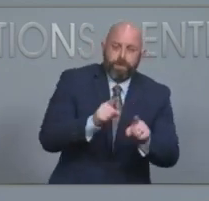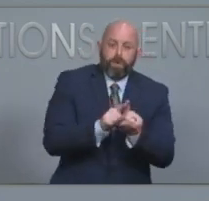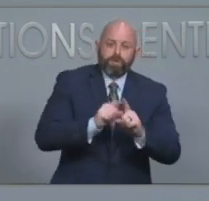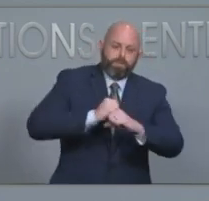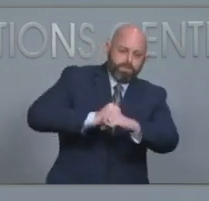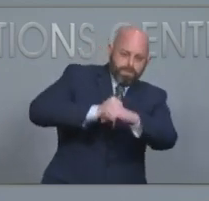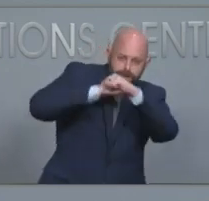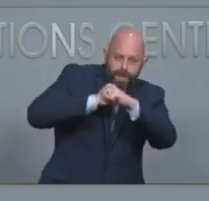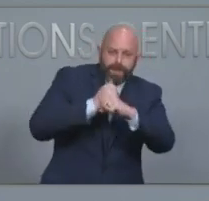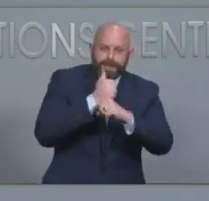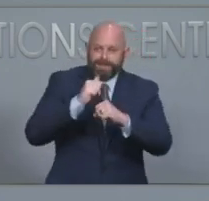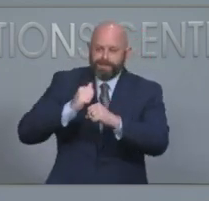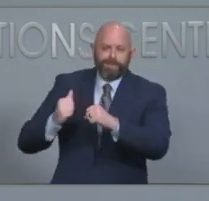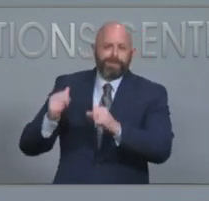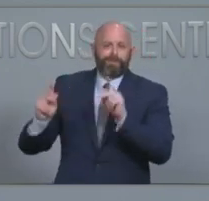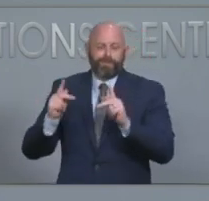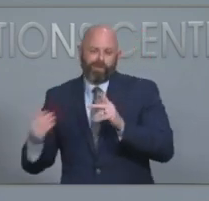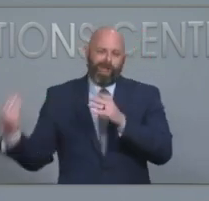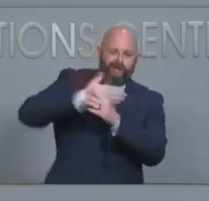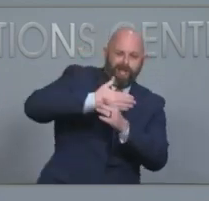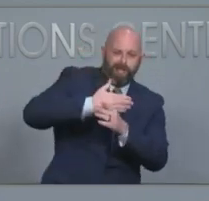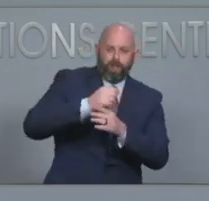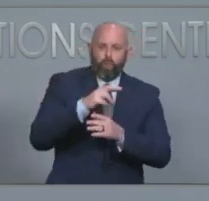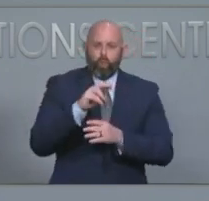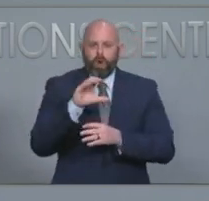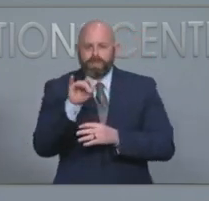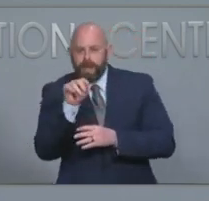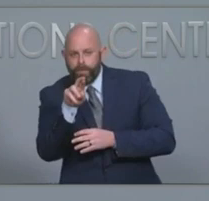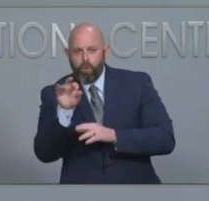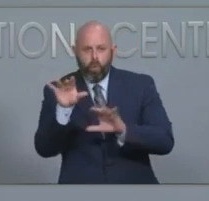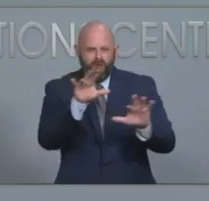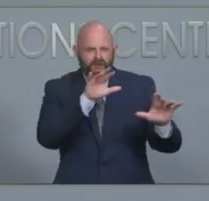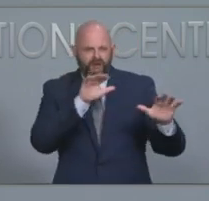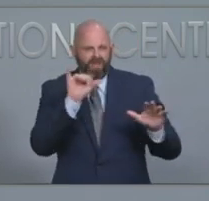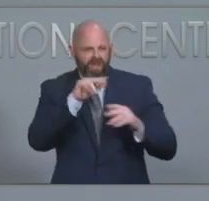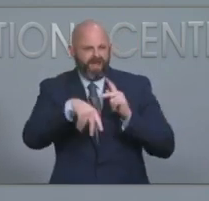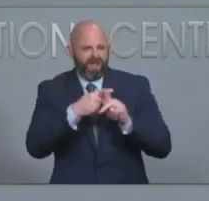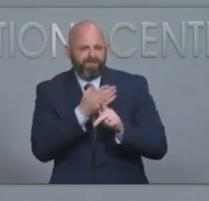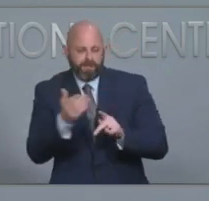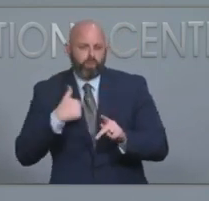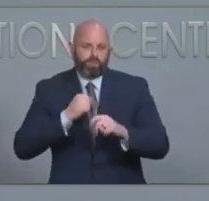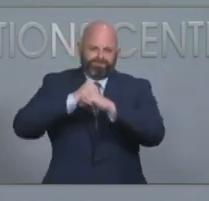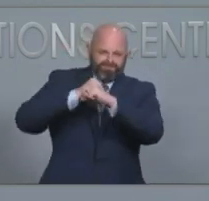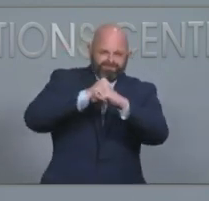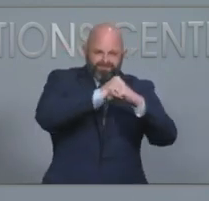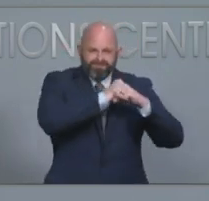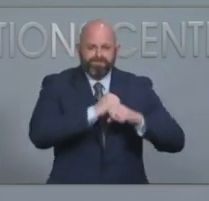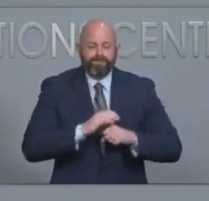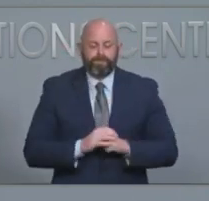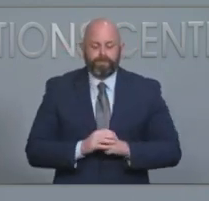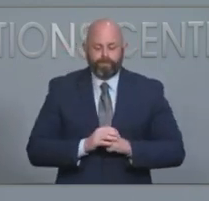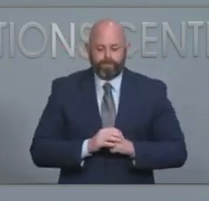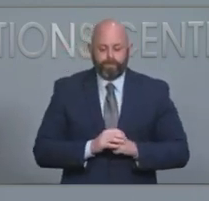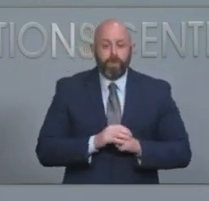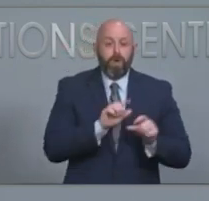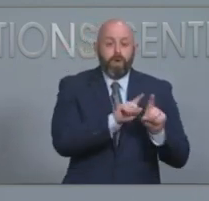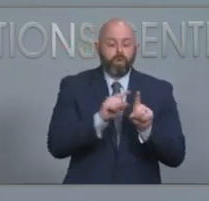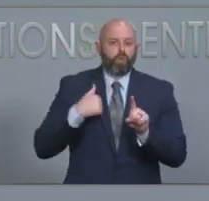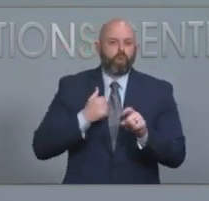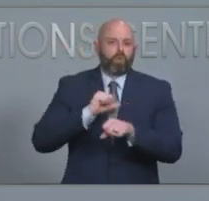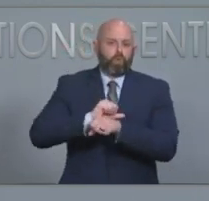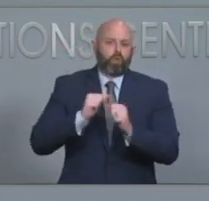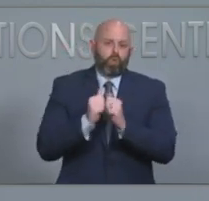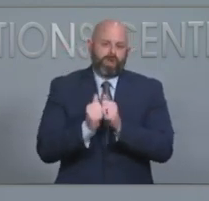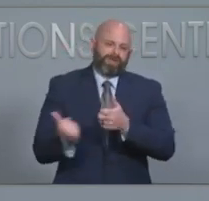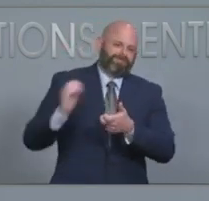against any interference from cyber incidents or anything of that nature. We work in close partnership with our law enforcement